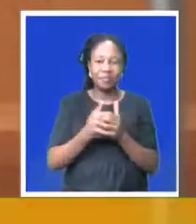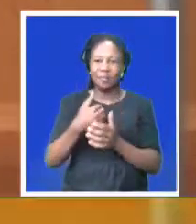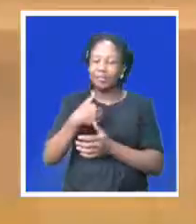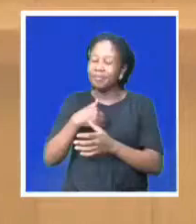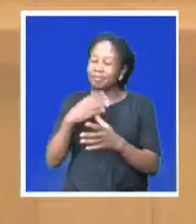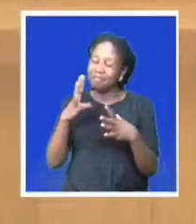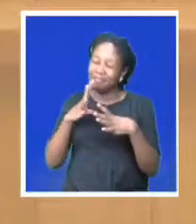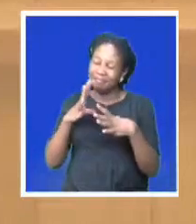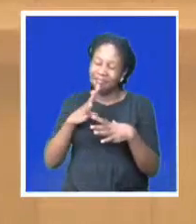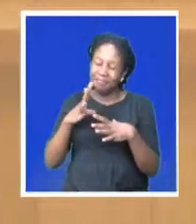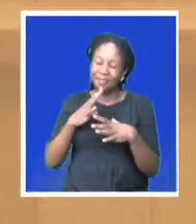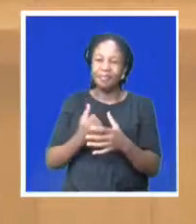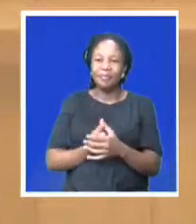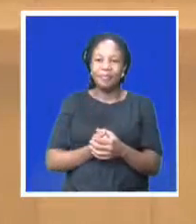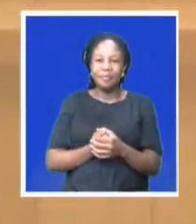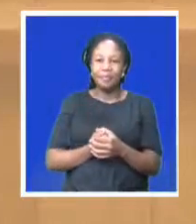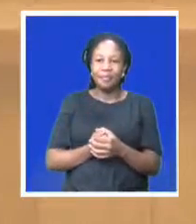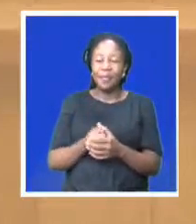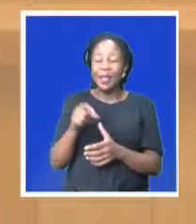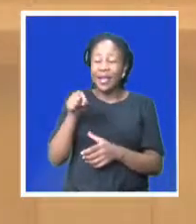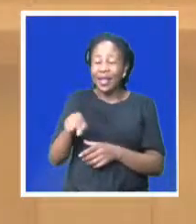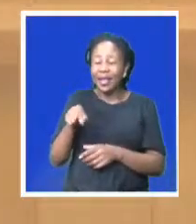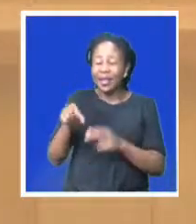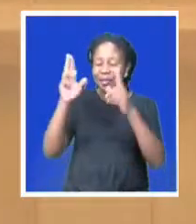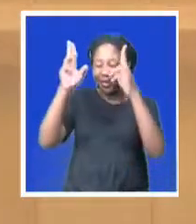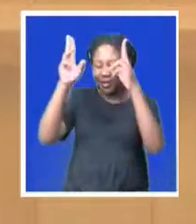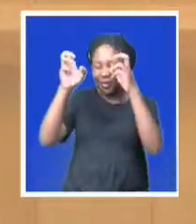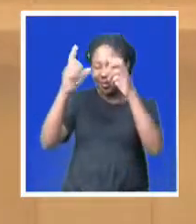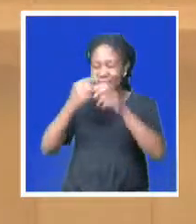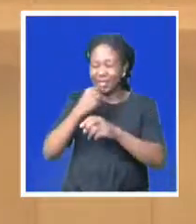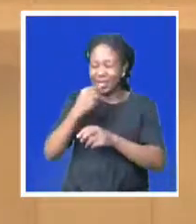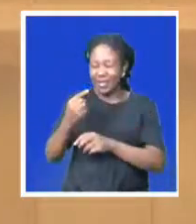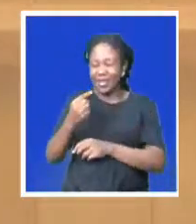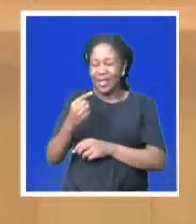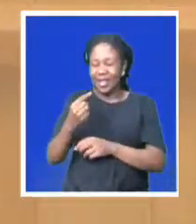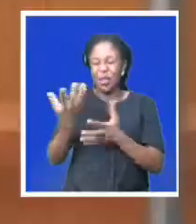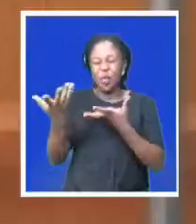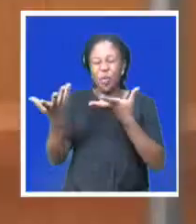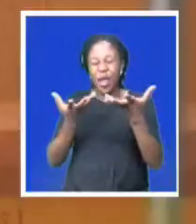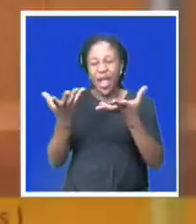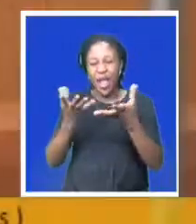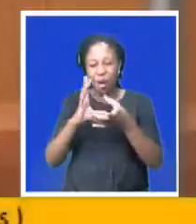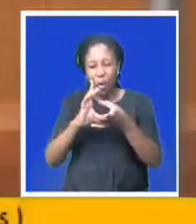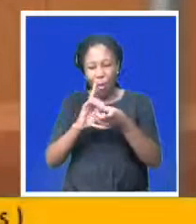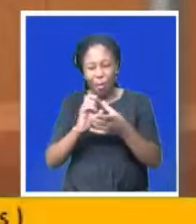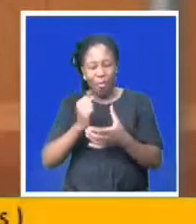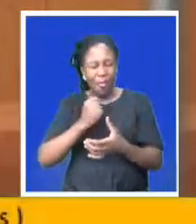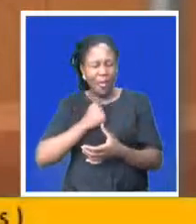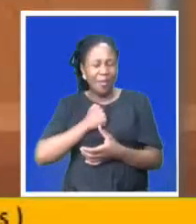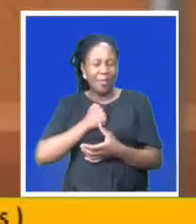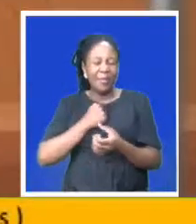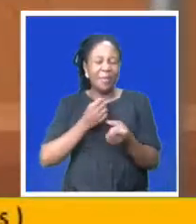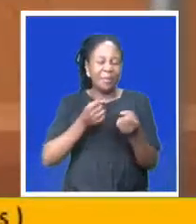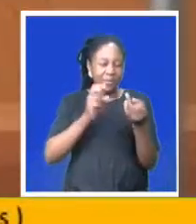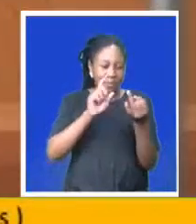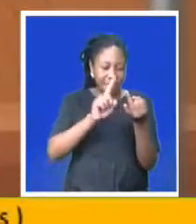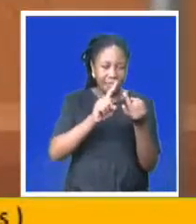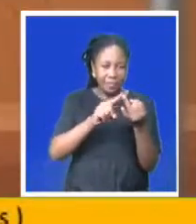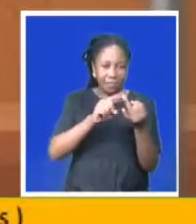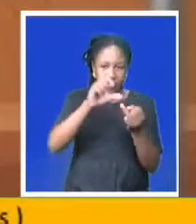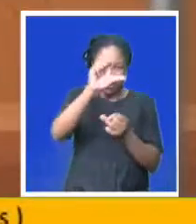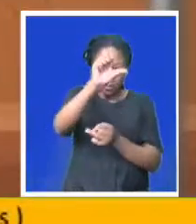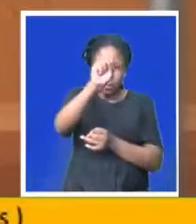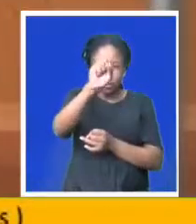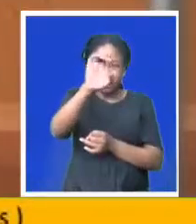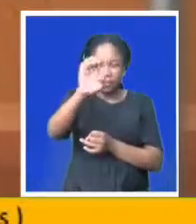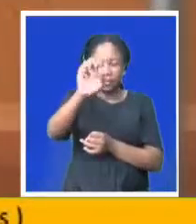well, thank you. Thank you. Today's topic is where my home is and my senses, right? Yes. What are you expecting your grade 1s and grade 2s to